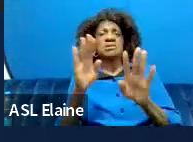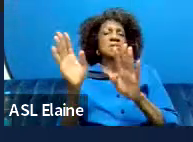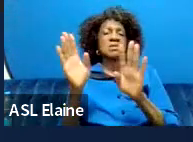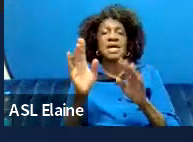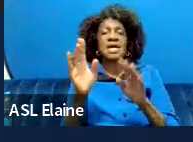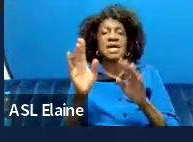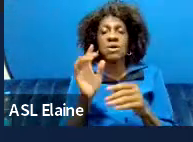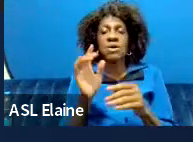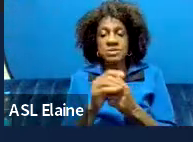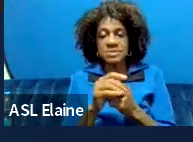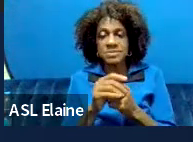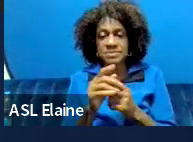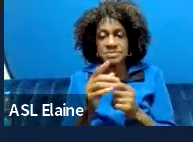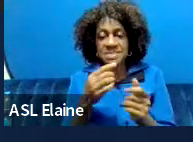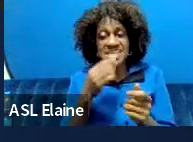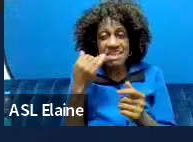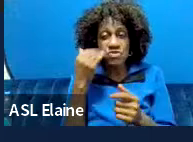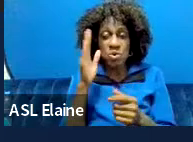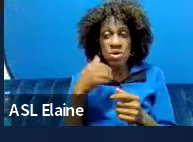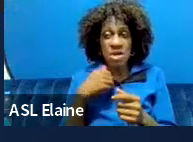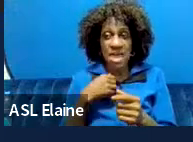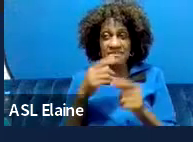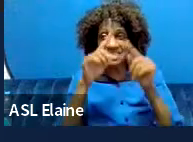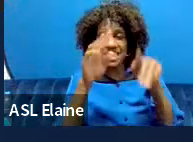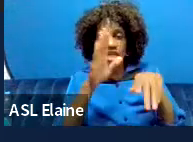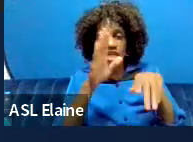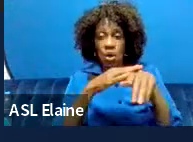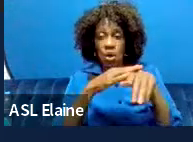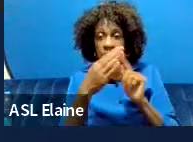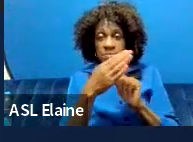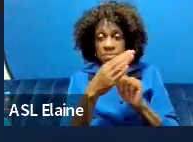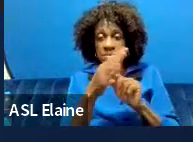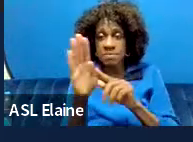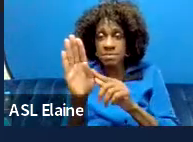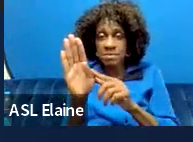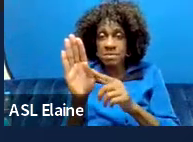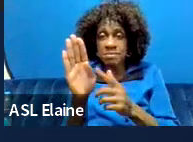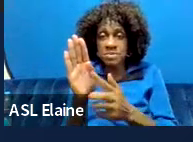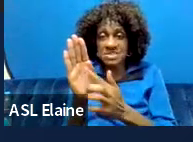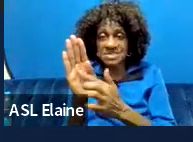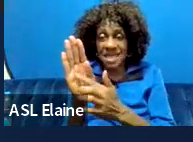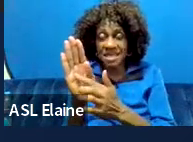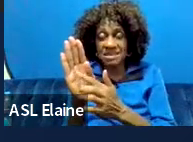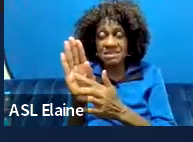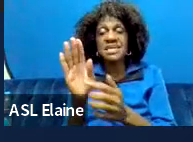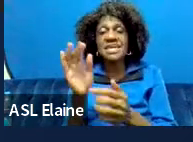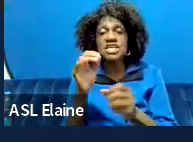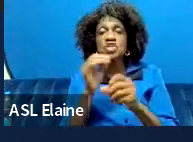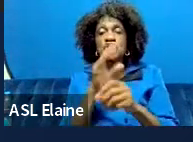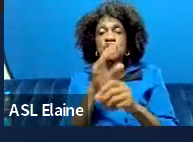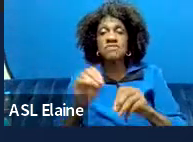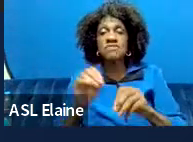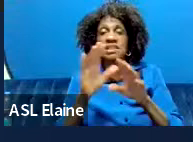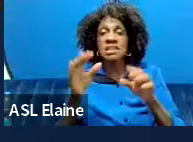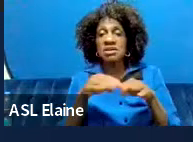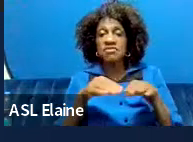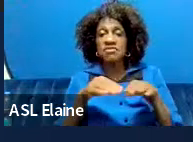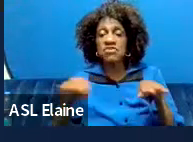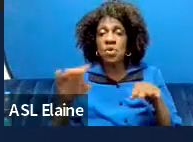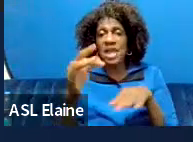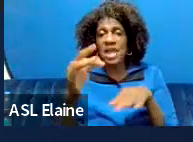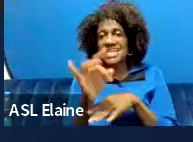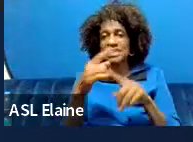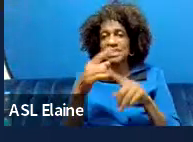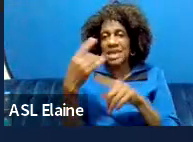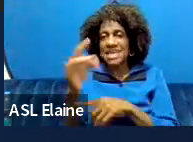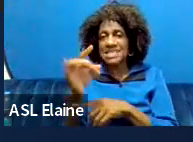just point out that if you're going to have the sign on the push side of the door, it's good if that clear floor space, that 18 by